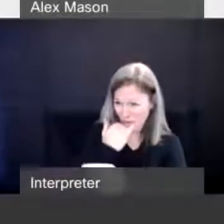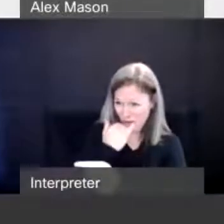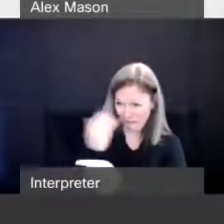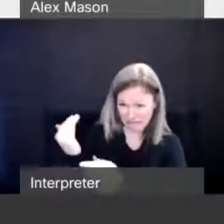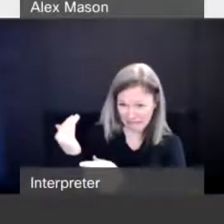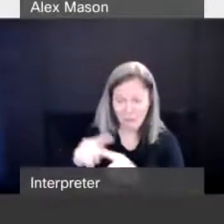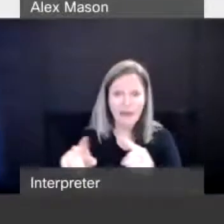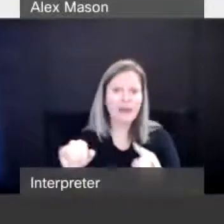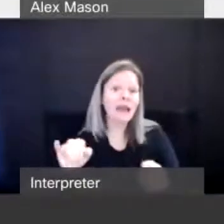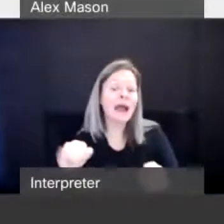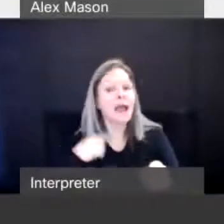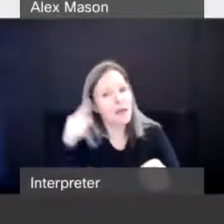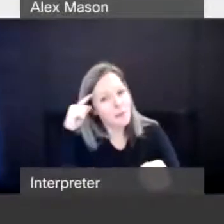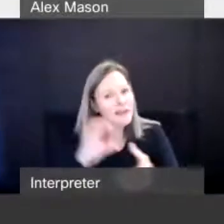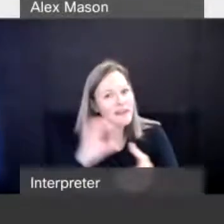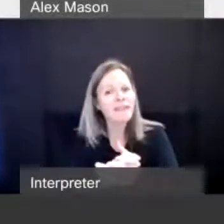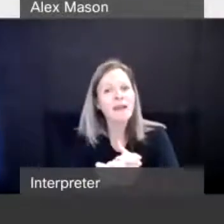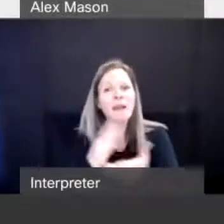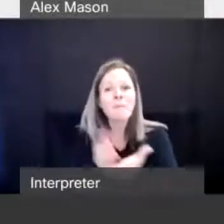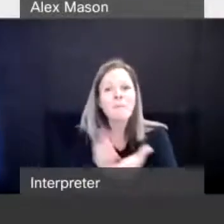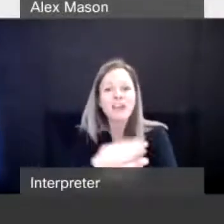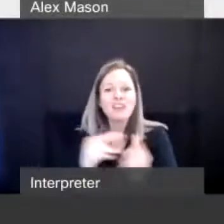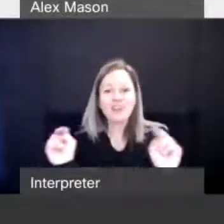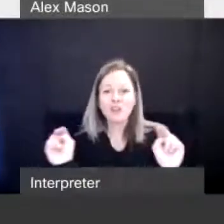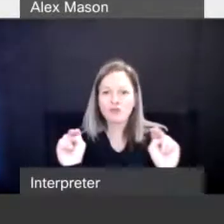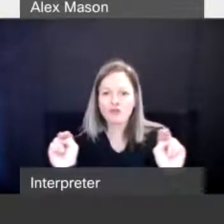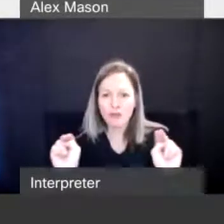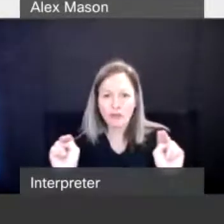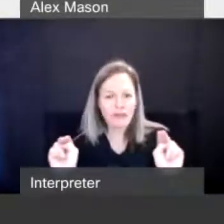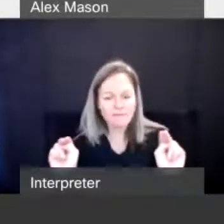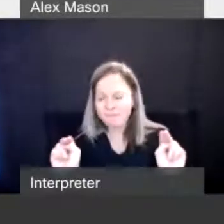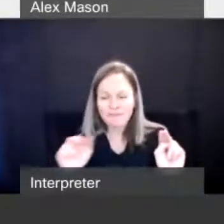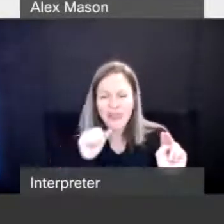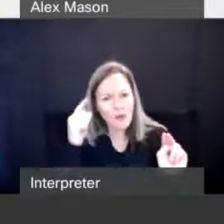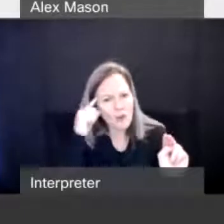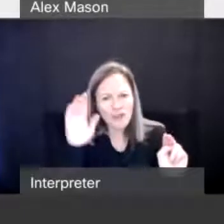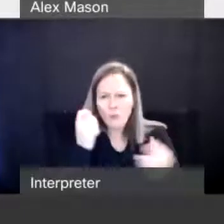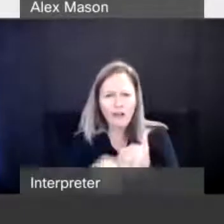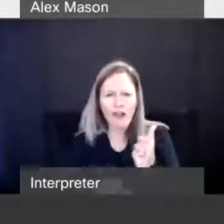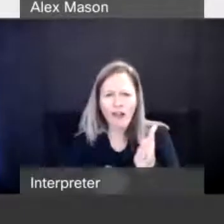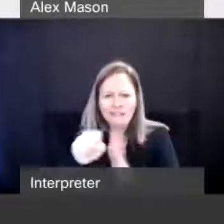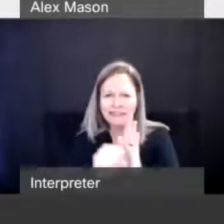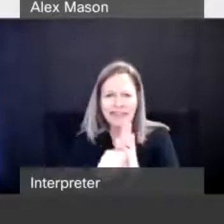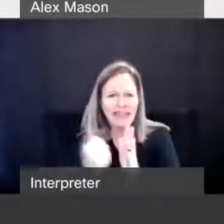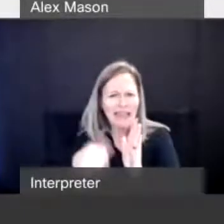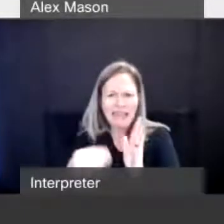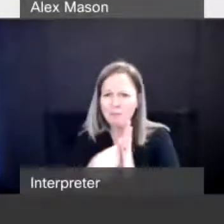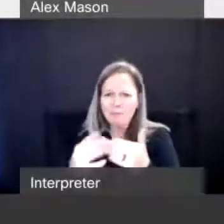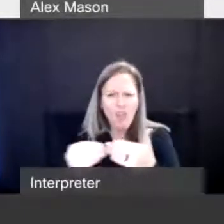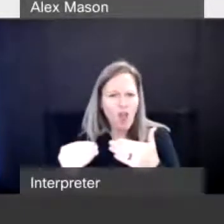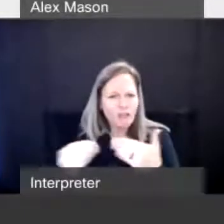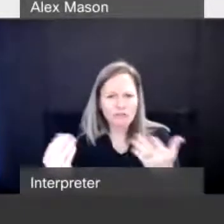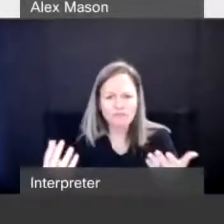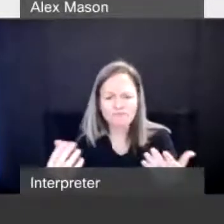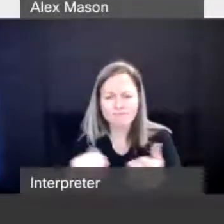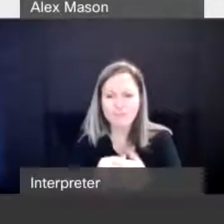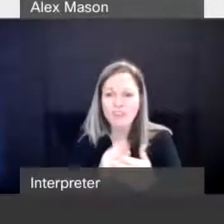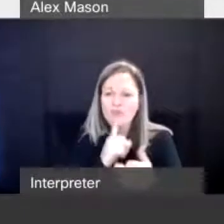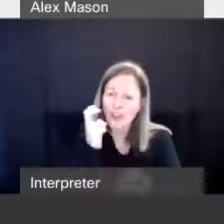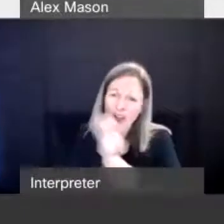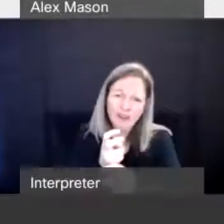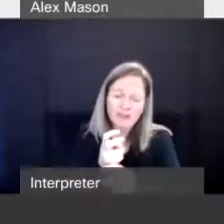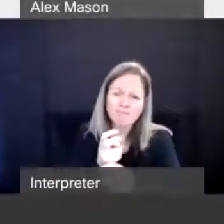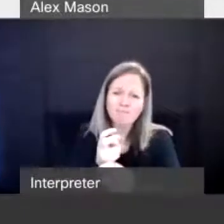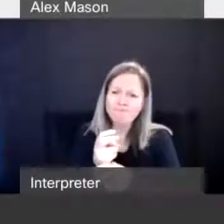believe this is a budget neutral. I don't believe it's going to cost the state any dollars. It's really hard to put a hard number on